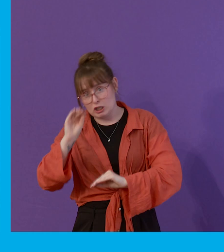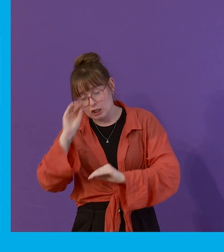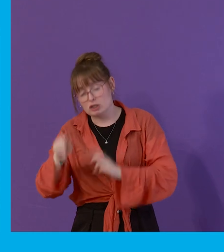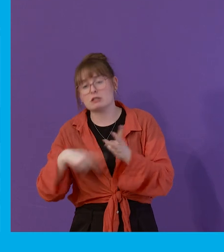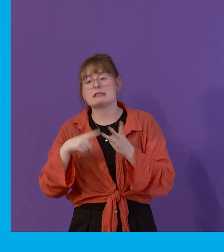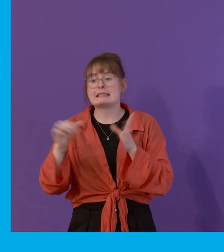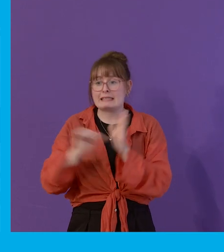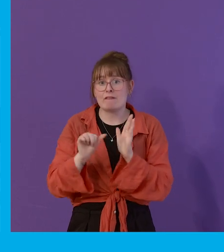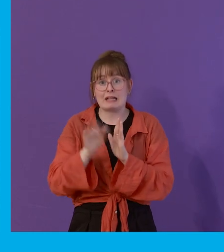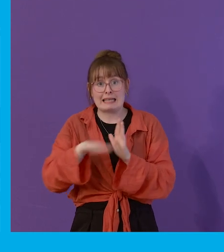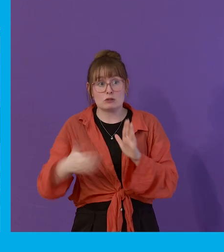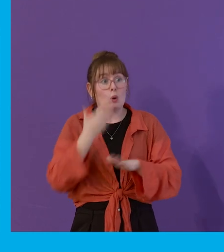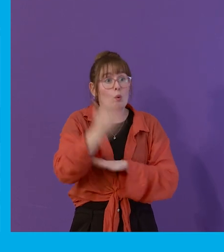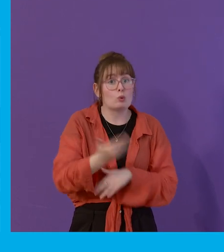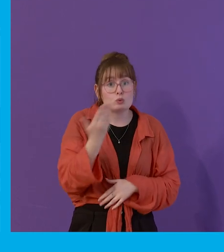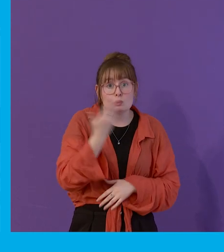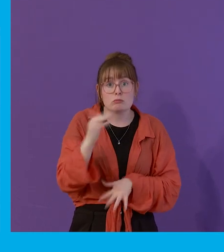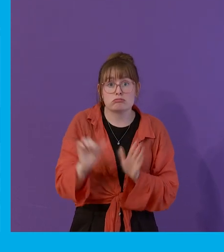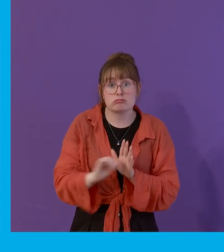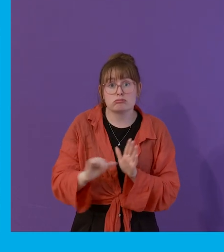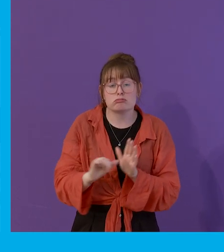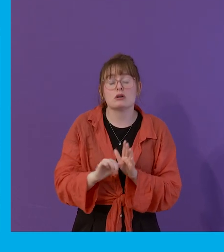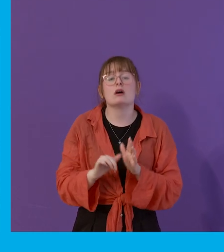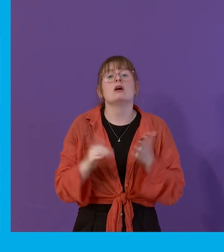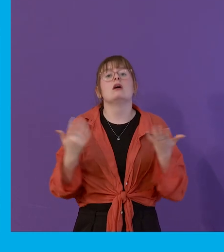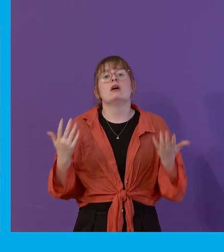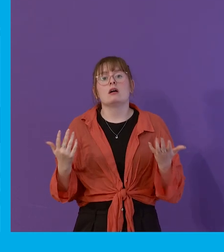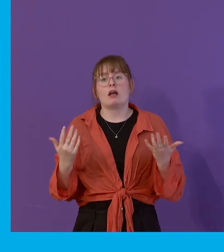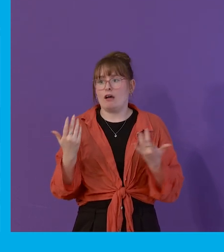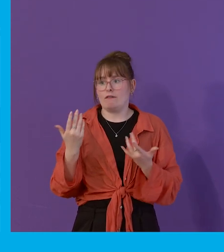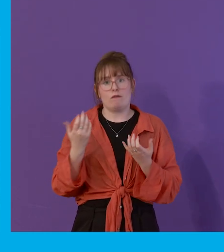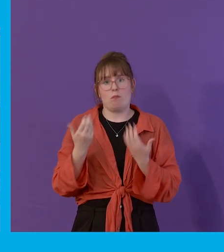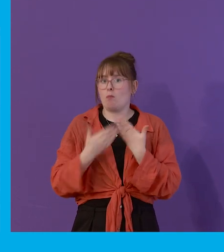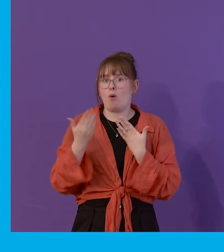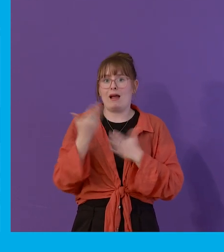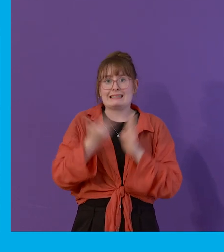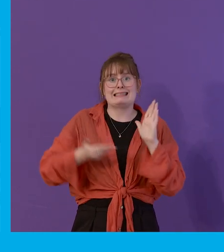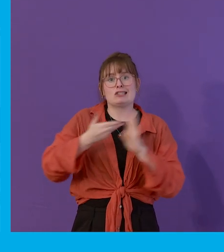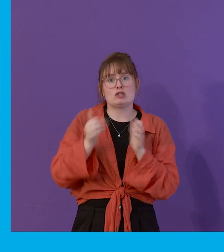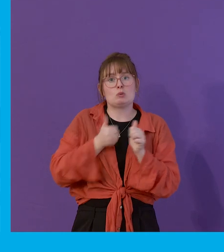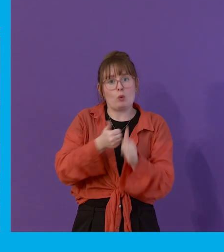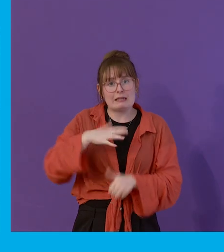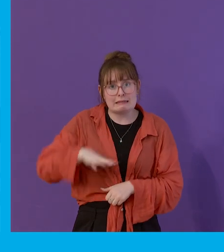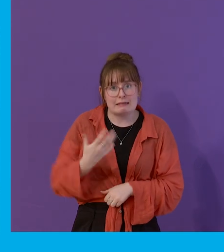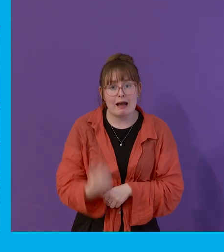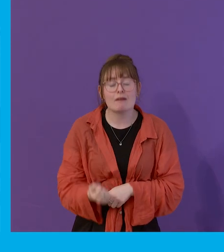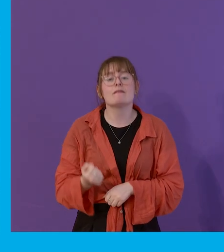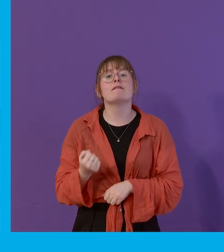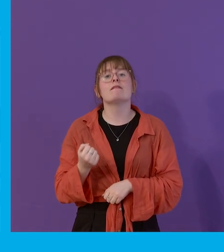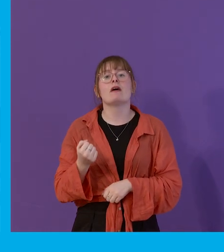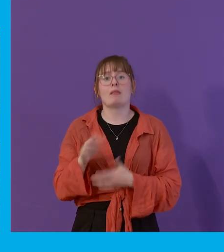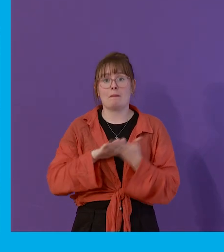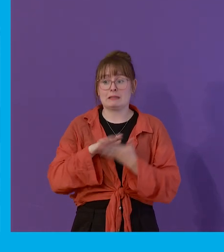in getting the kids into school, and the requirement for additional support needs, which strains